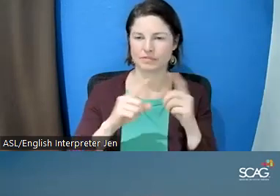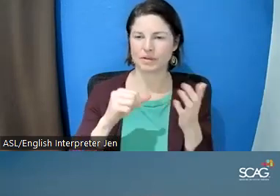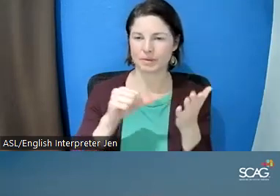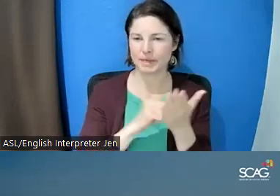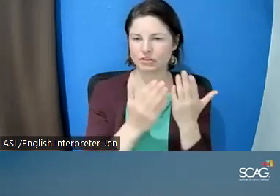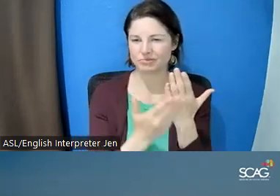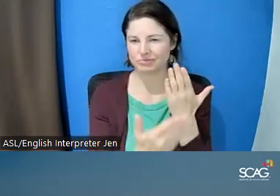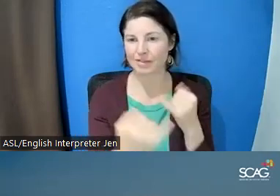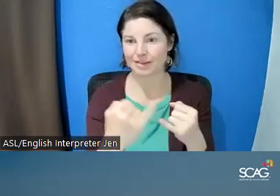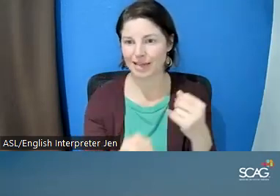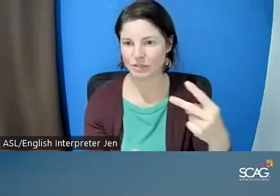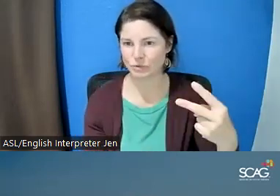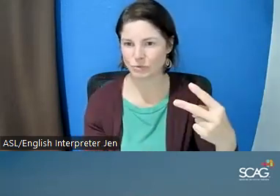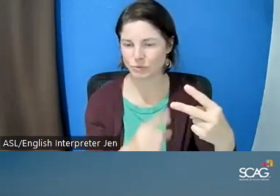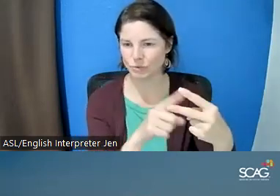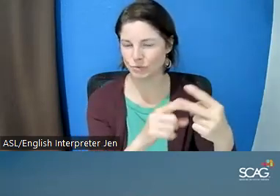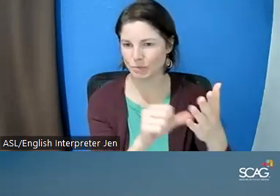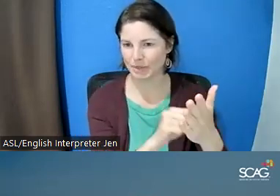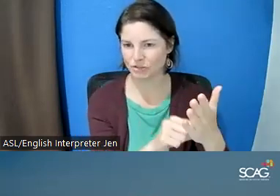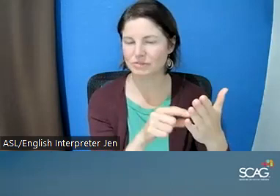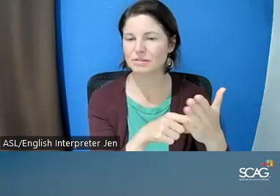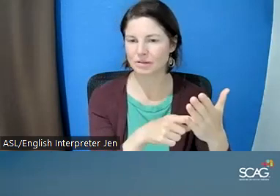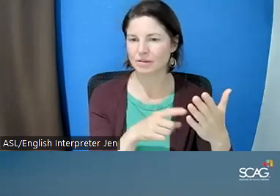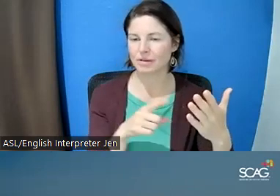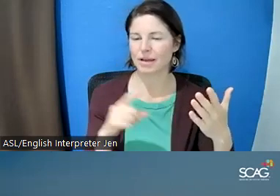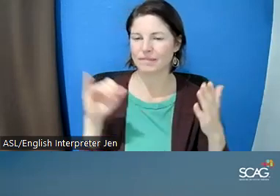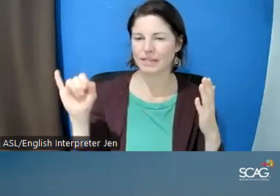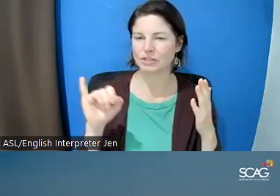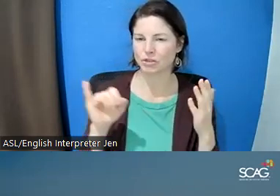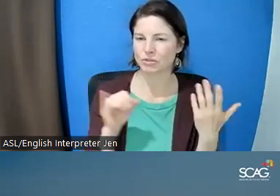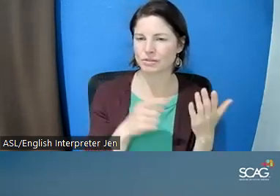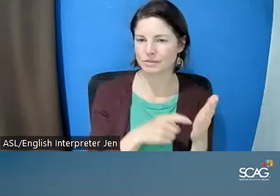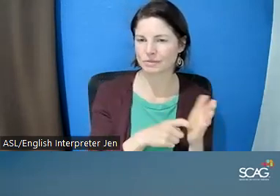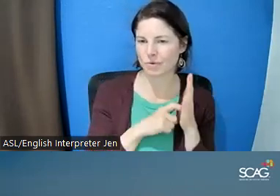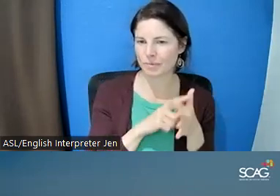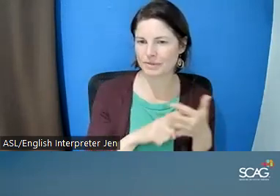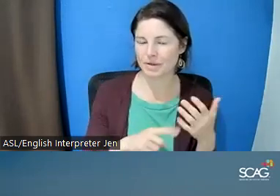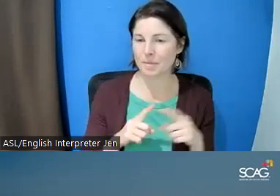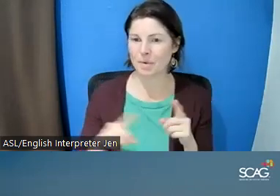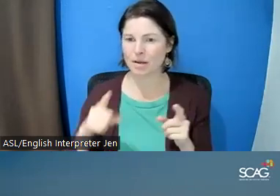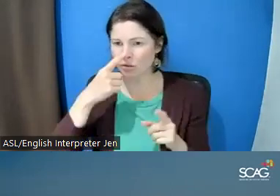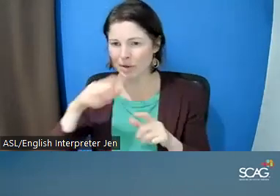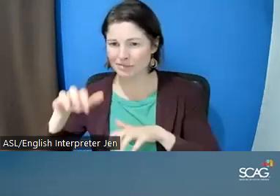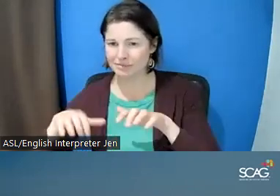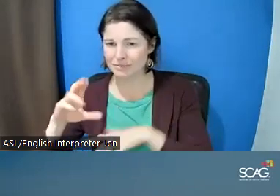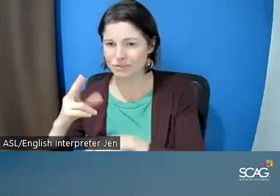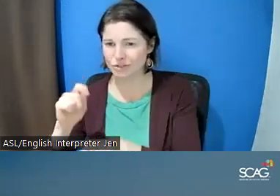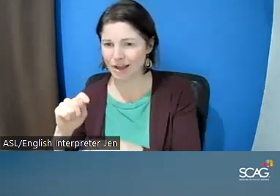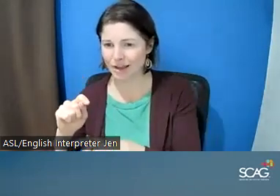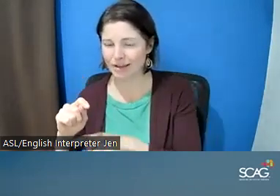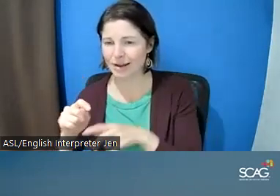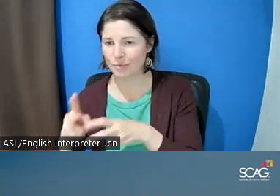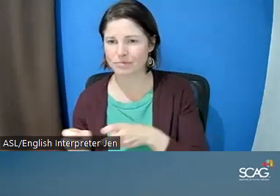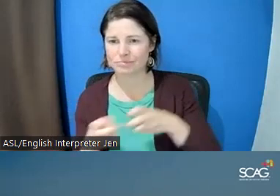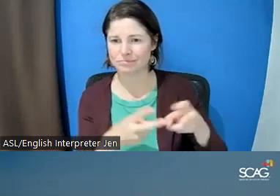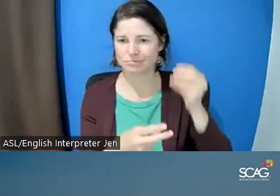requirements. But Josiah, if you could put your question in the chat, I'm going to pass it along to our insurance rep because I don't have the answer off the top of my